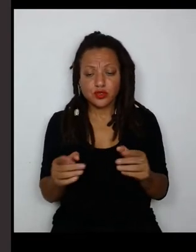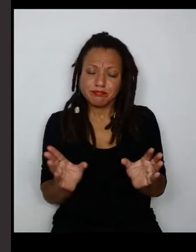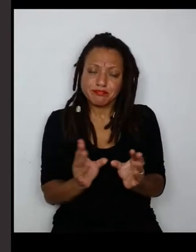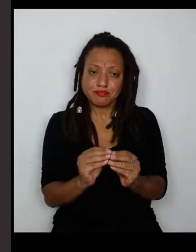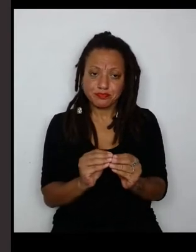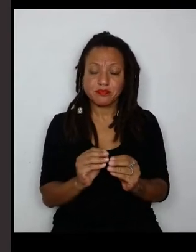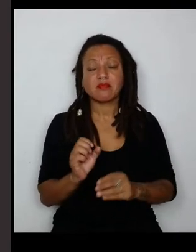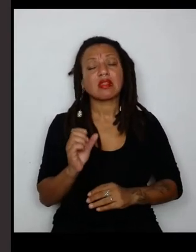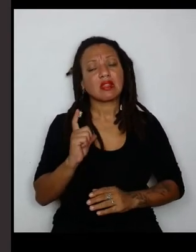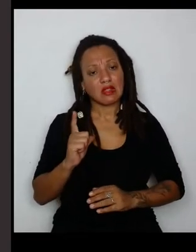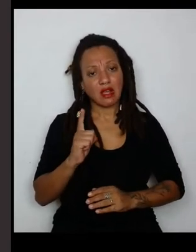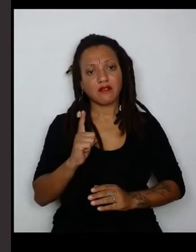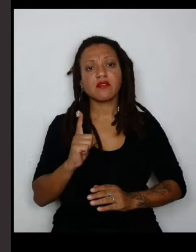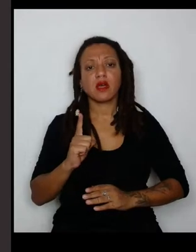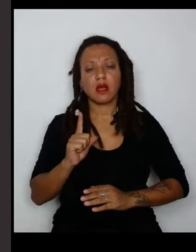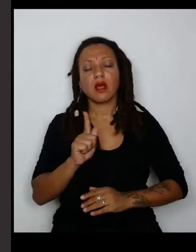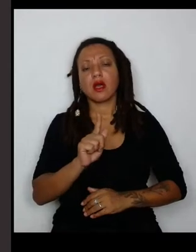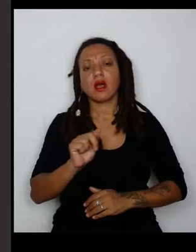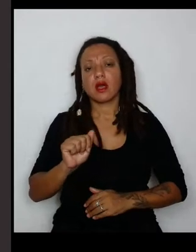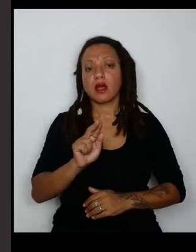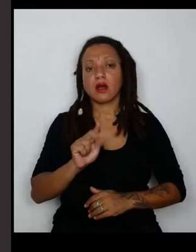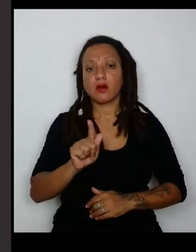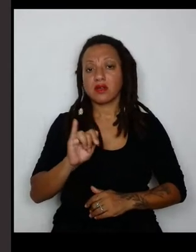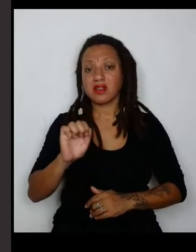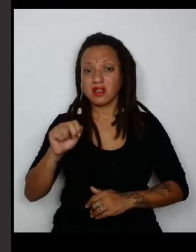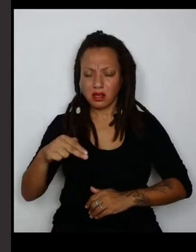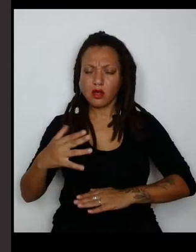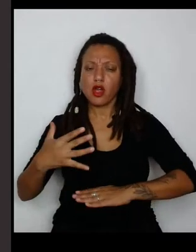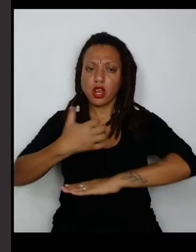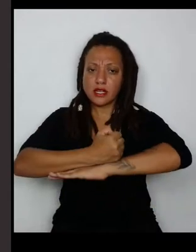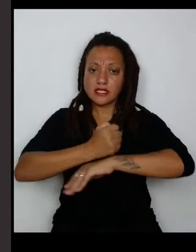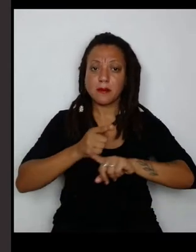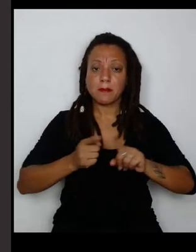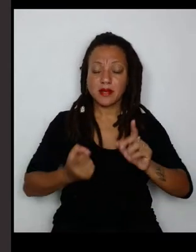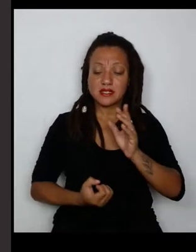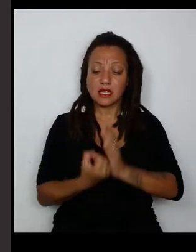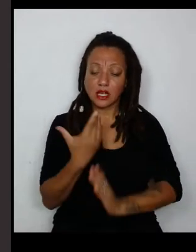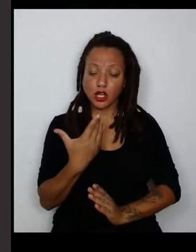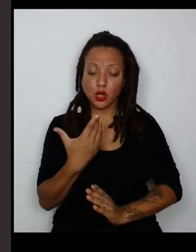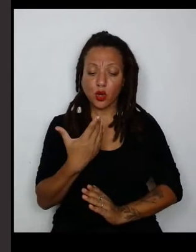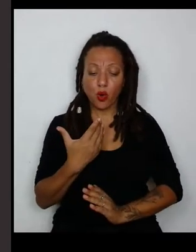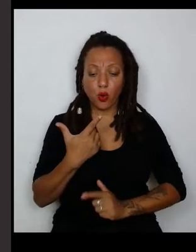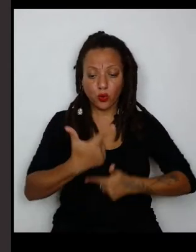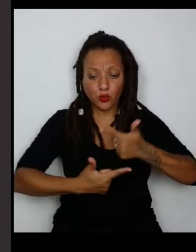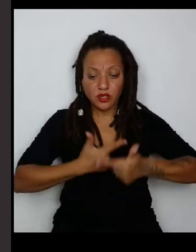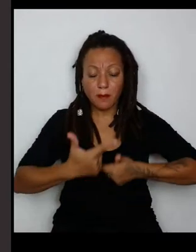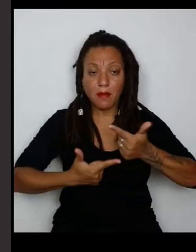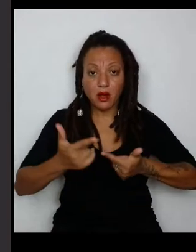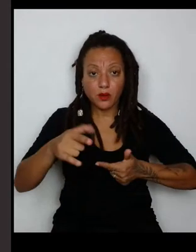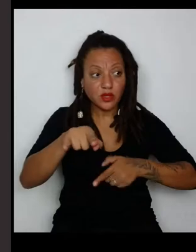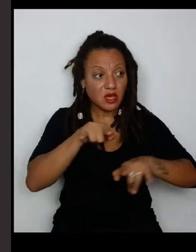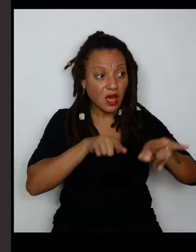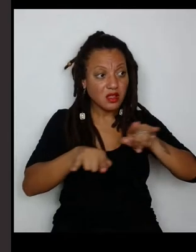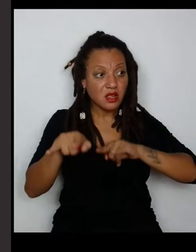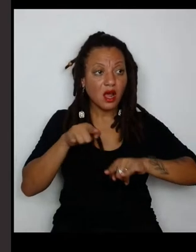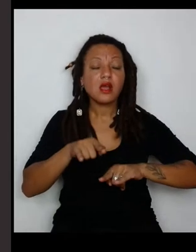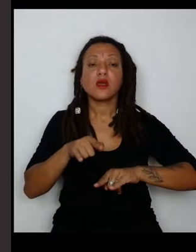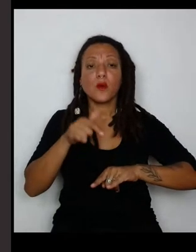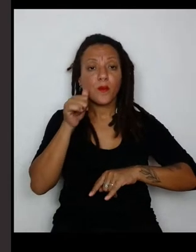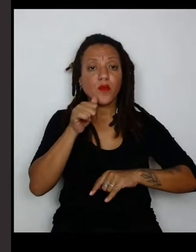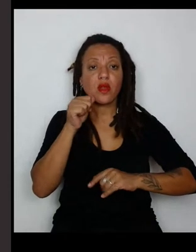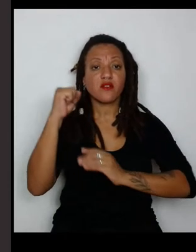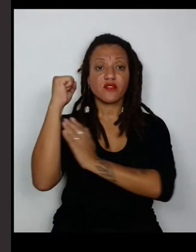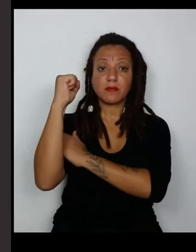generations of feminist anti-colonial or post-colonial artists next to lie please one example is the german expressionist polar